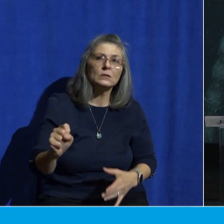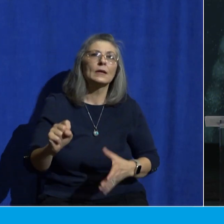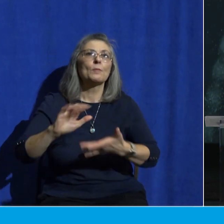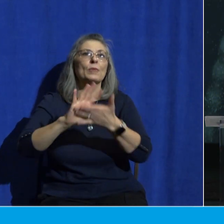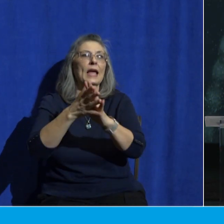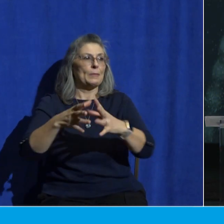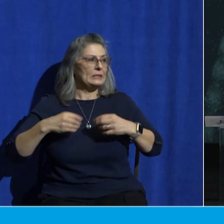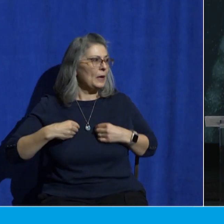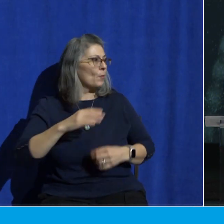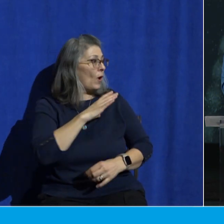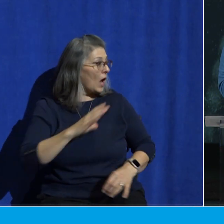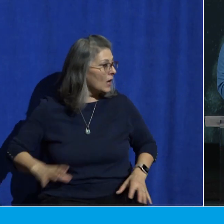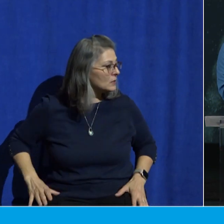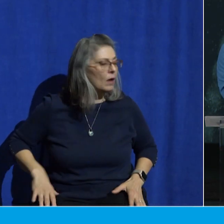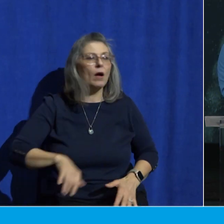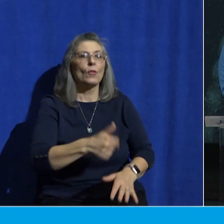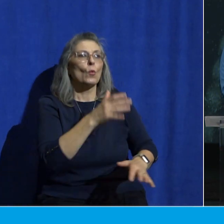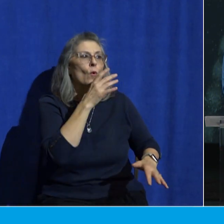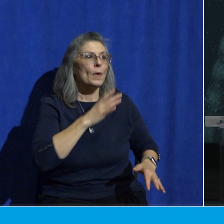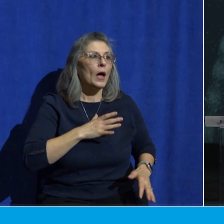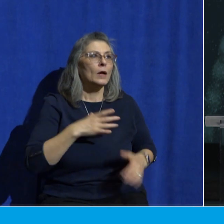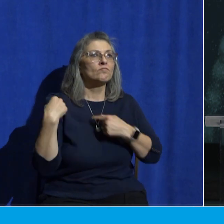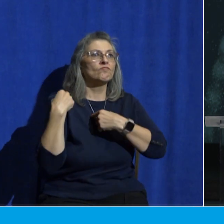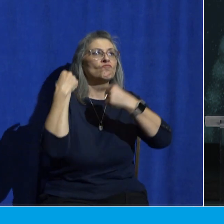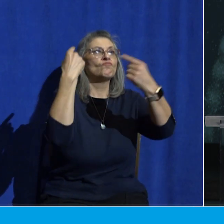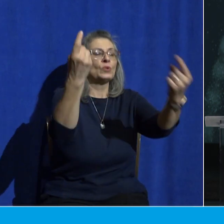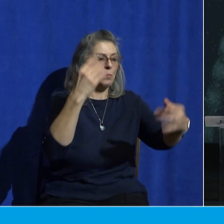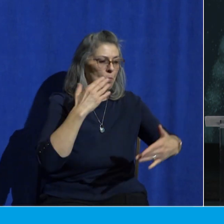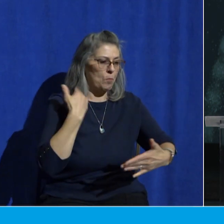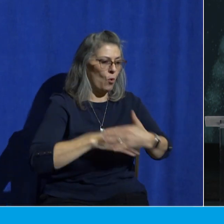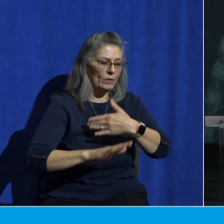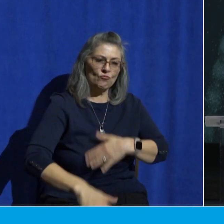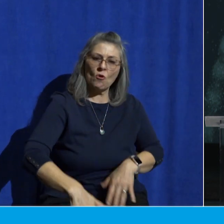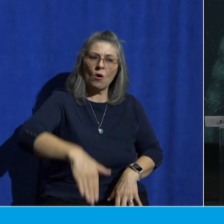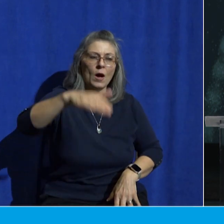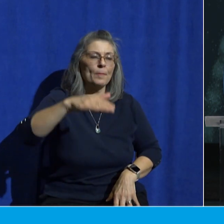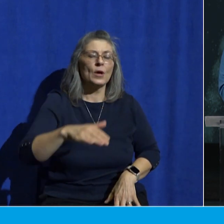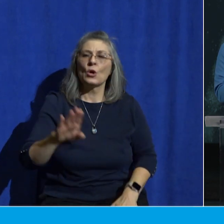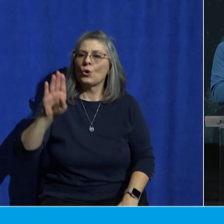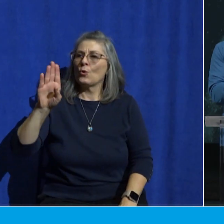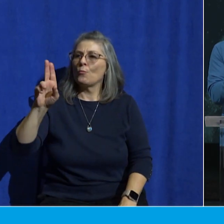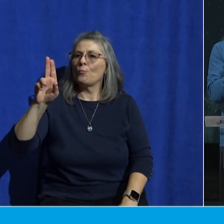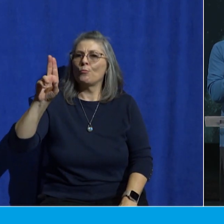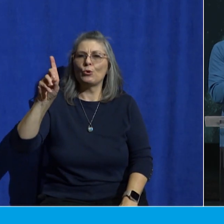of her life as a Buddhist, who came to faith in Jesus over the